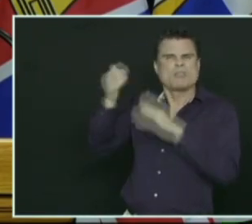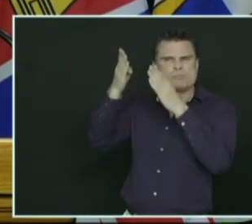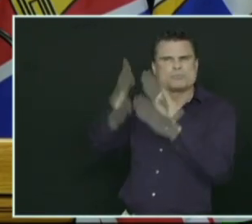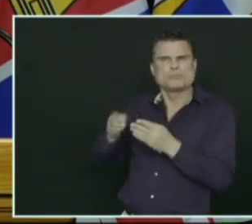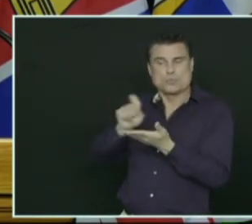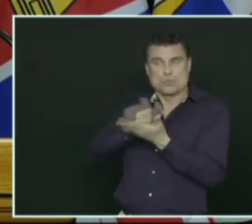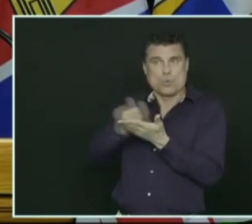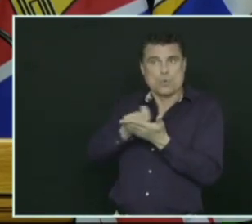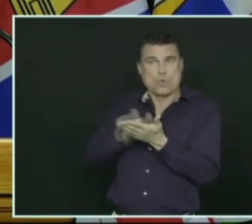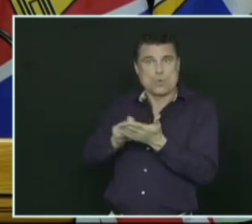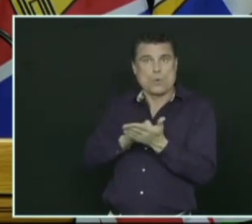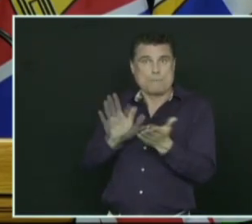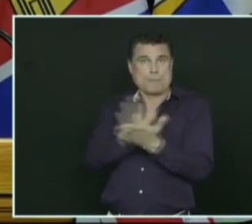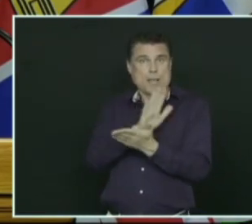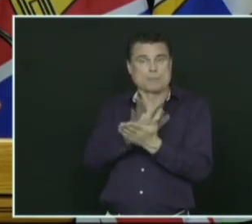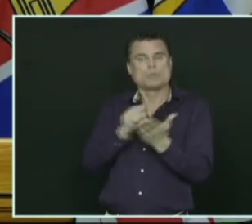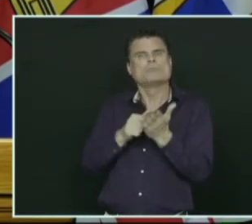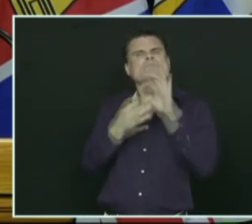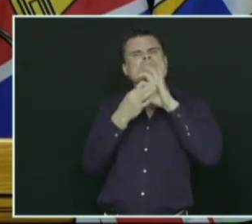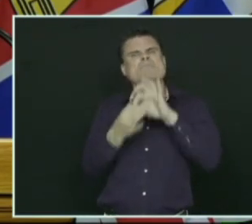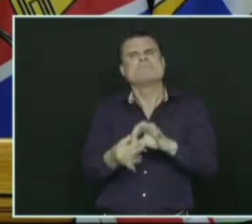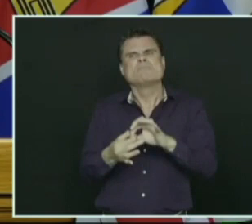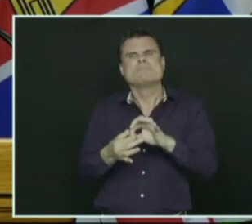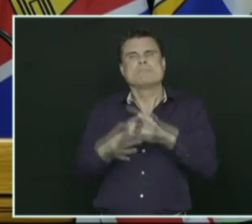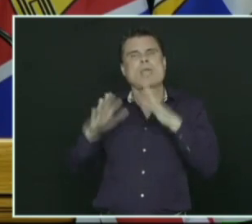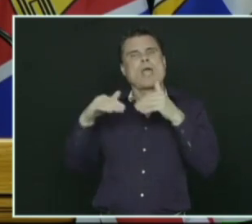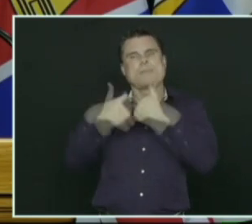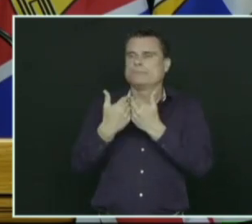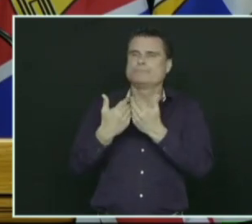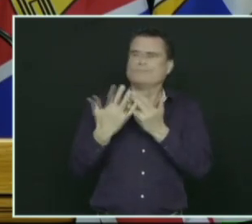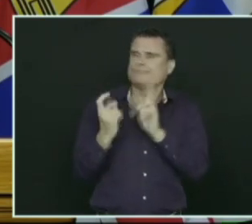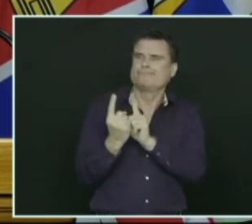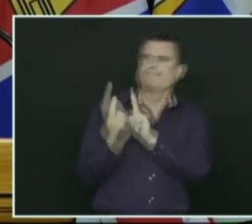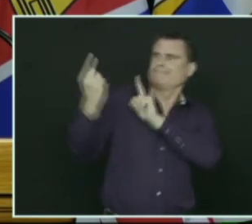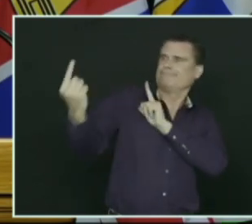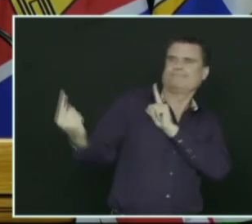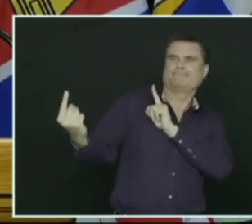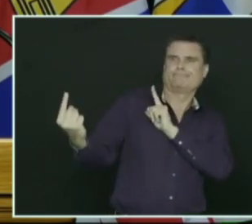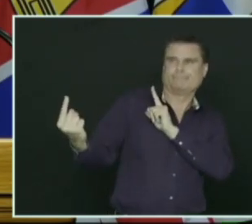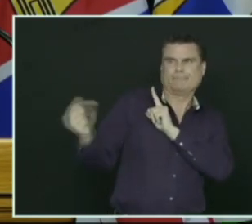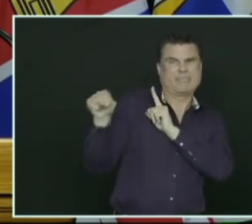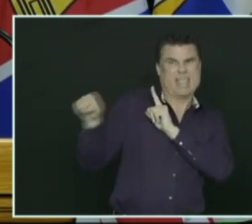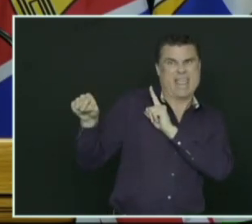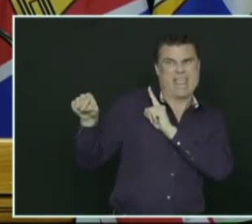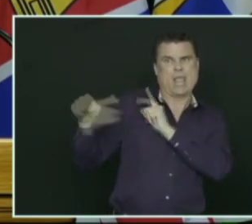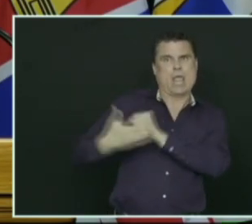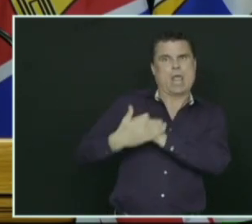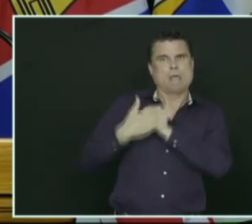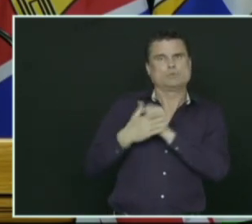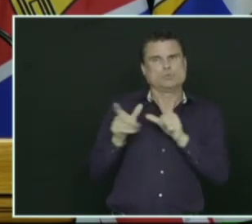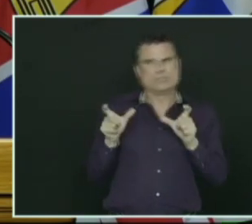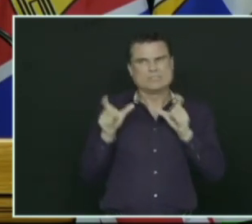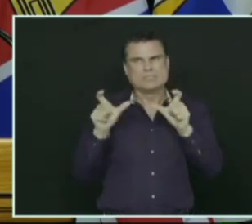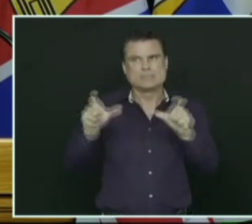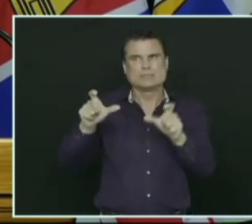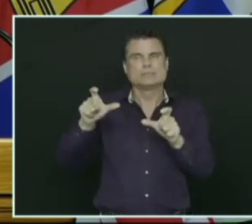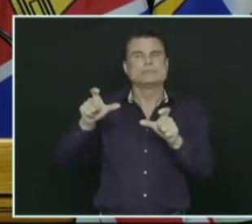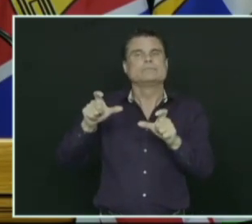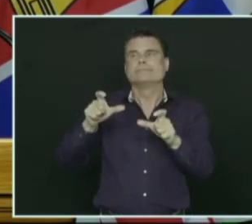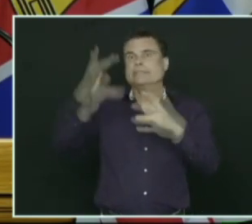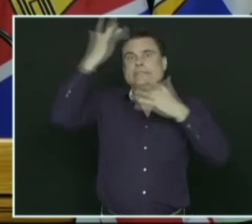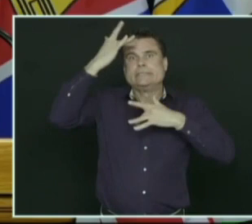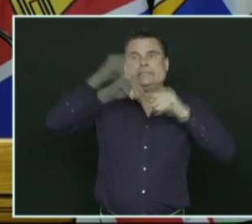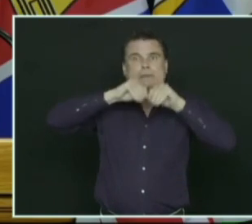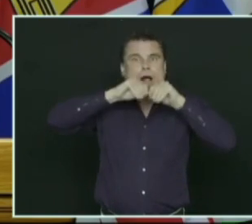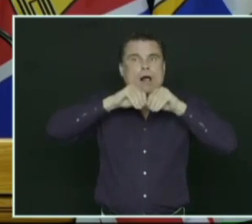in understanding some aspects of what could be expected, but none of them are perfect